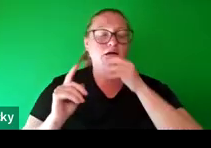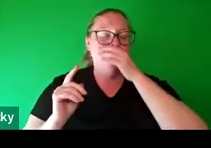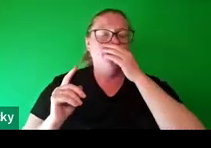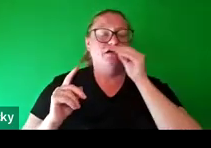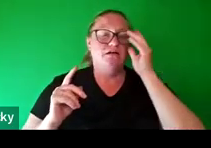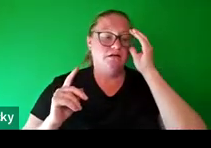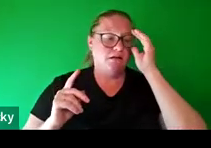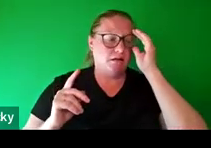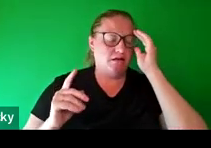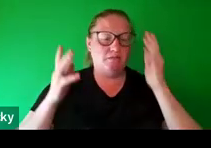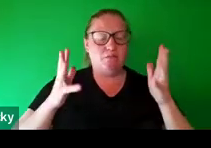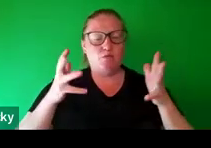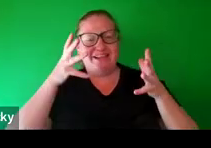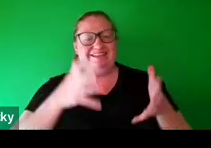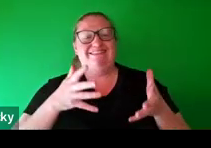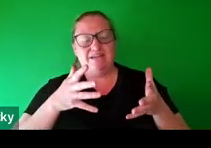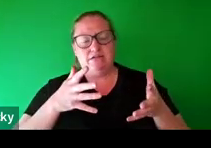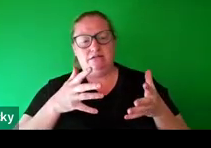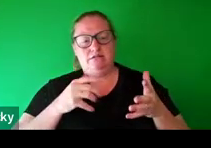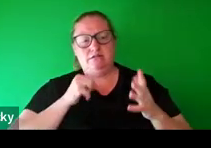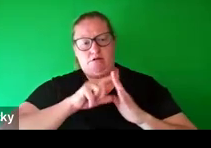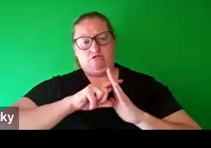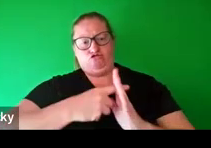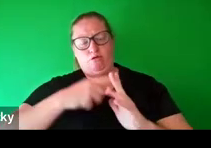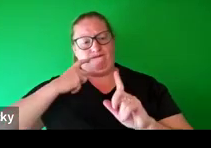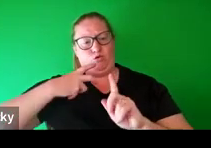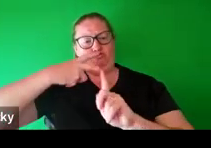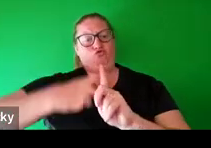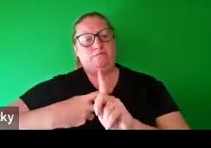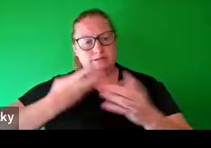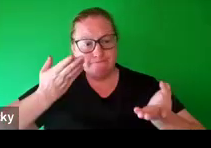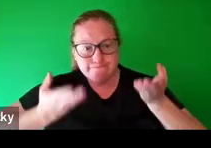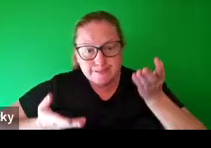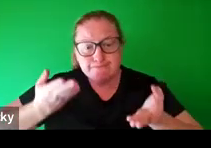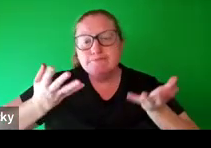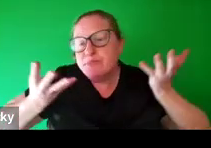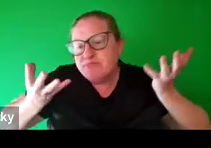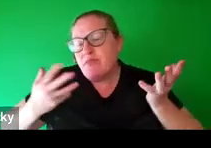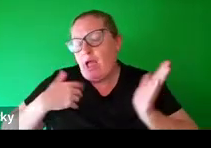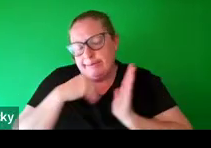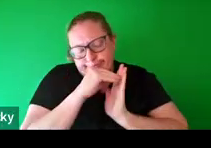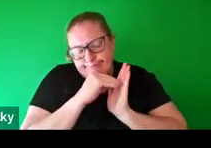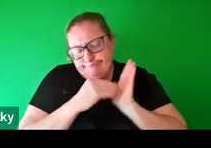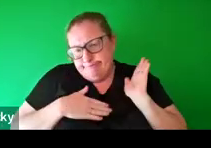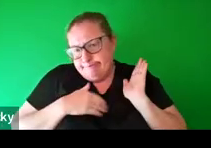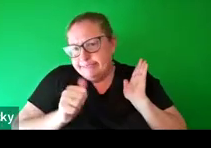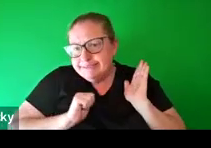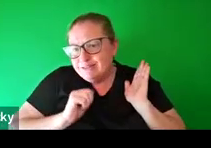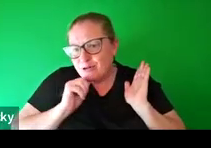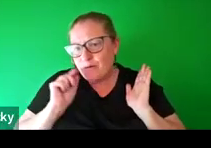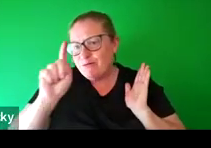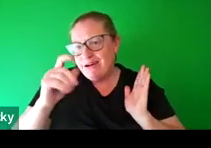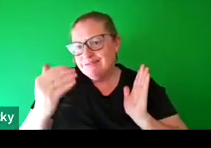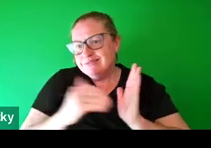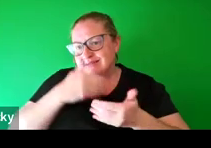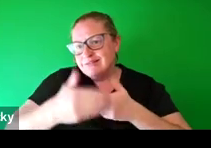leave it as not started for quite, like, for at least 2 more months, perhaps. I'm taking my own notes, so I don't have to ask again next time, but I don't know if